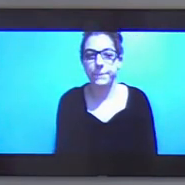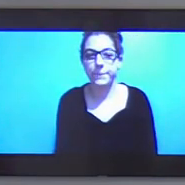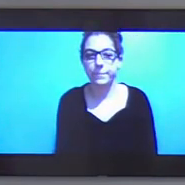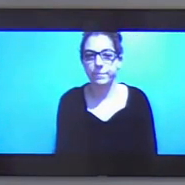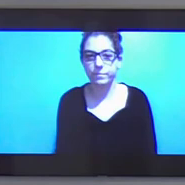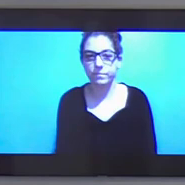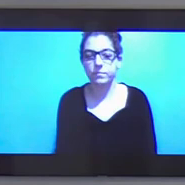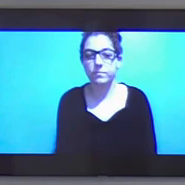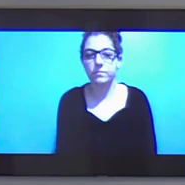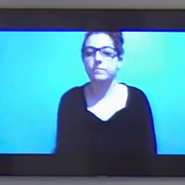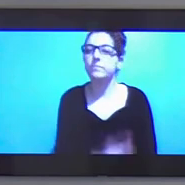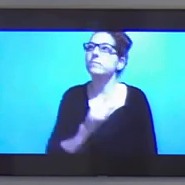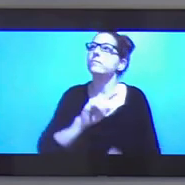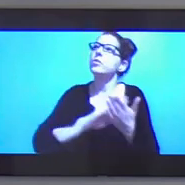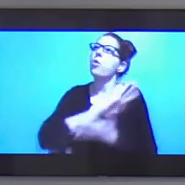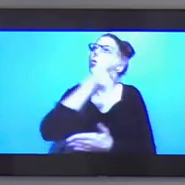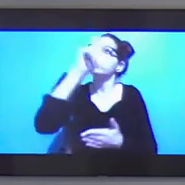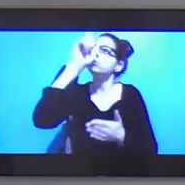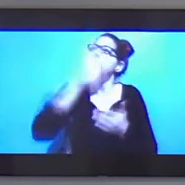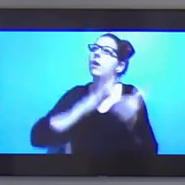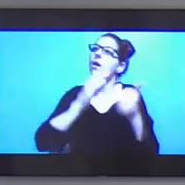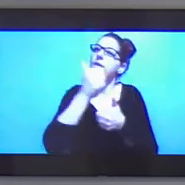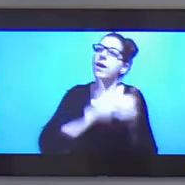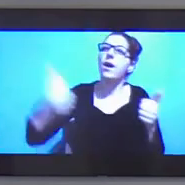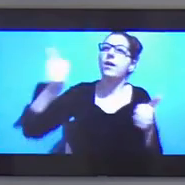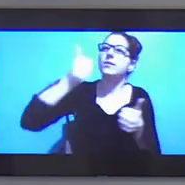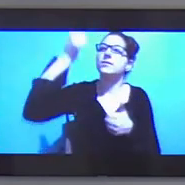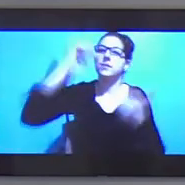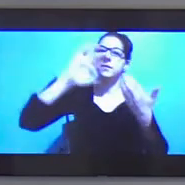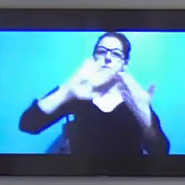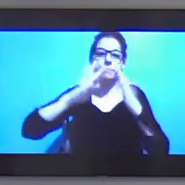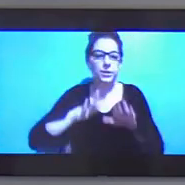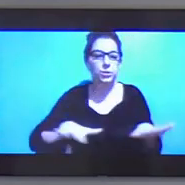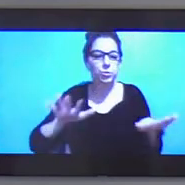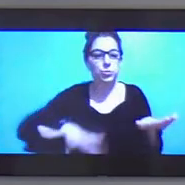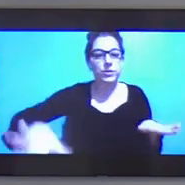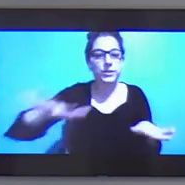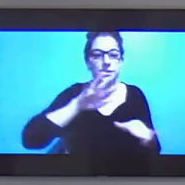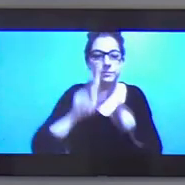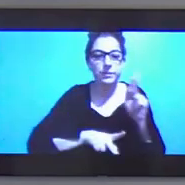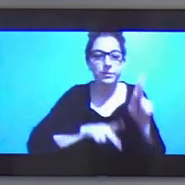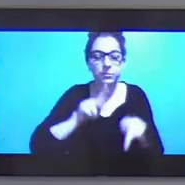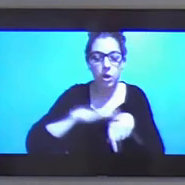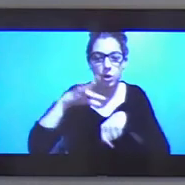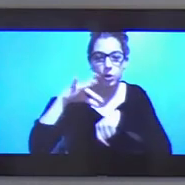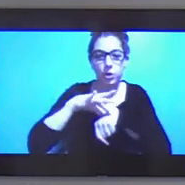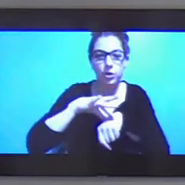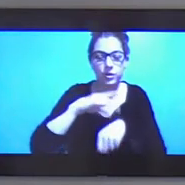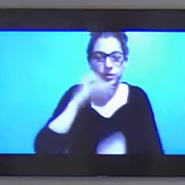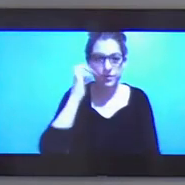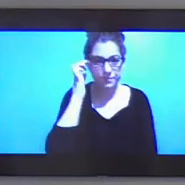Glory to God in the highest, and peace to his people on earth.